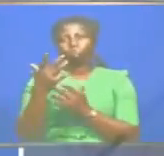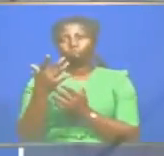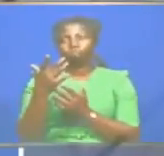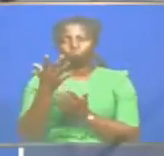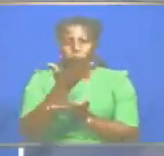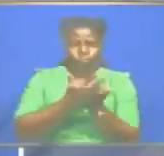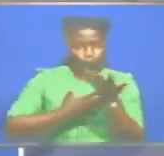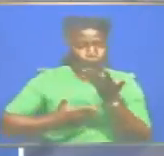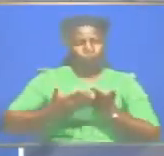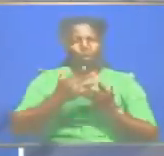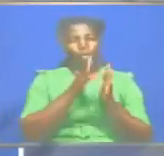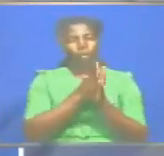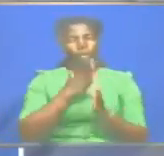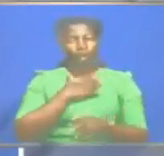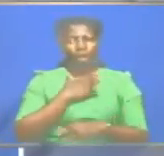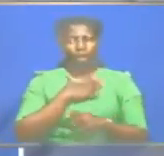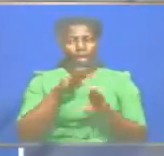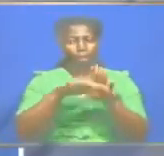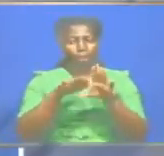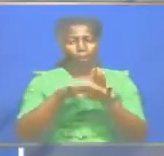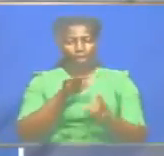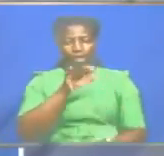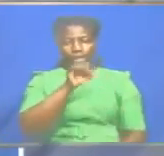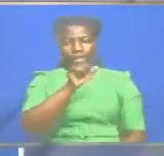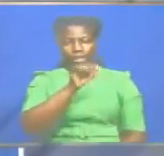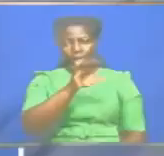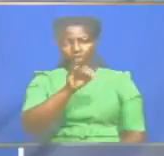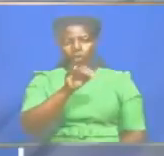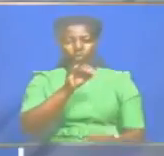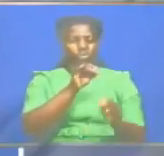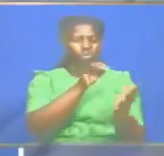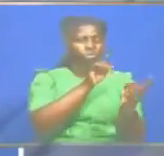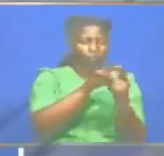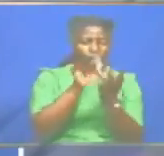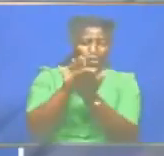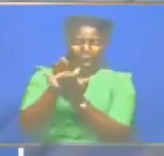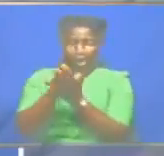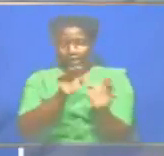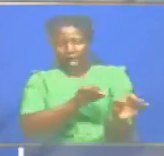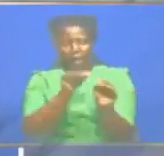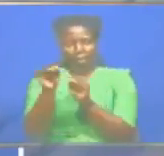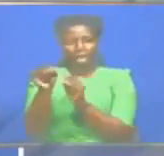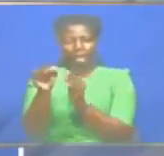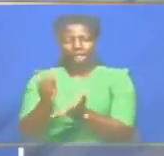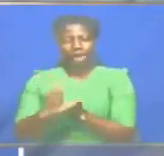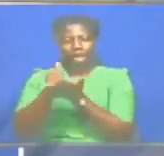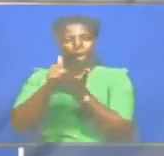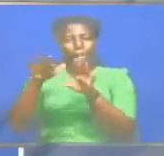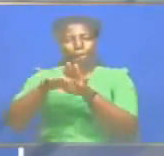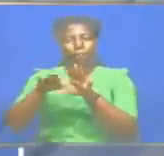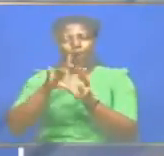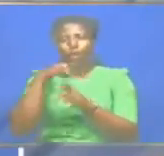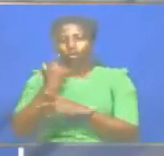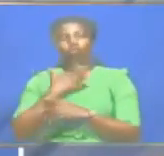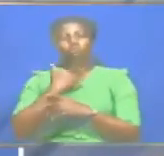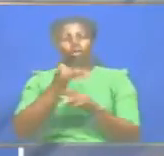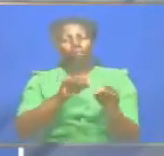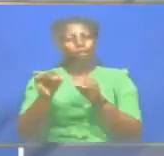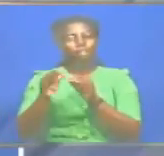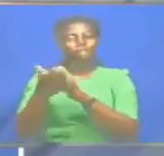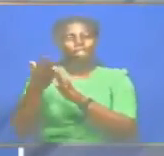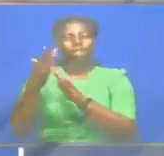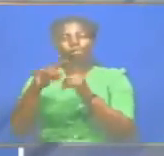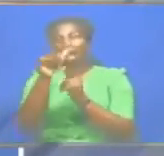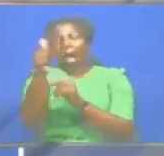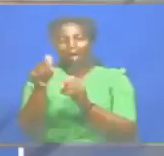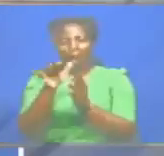our members. The SACCO to bank funds transfer will greatly assist members who want to move funds to other banks.